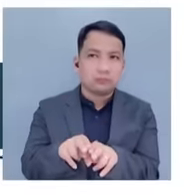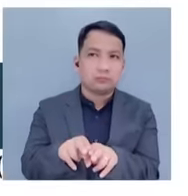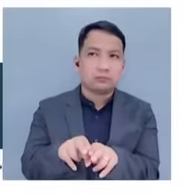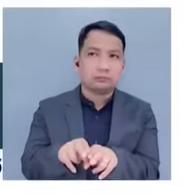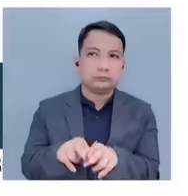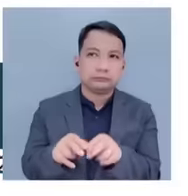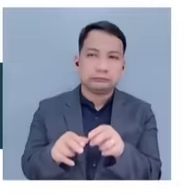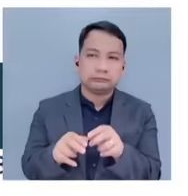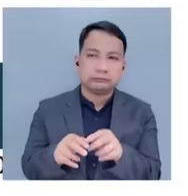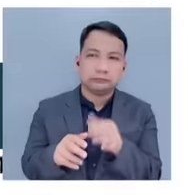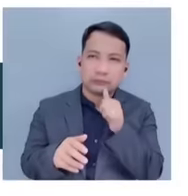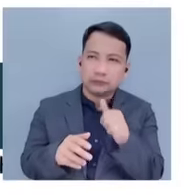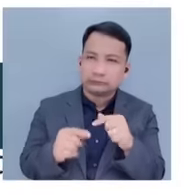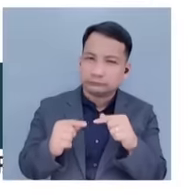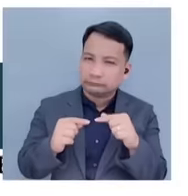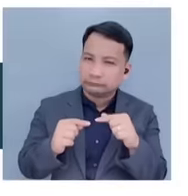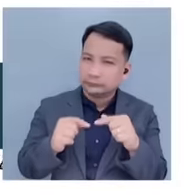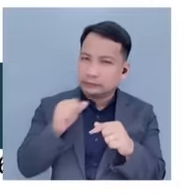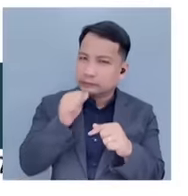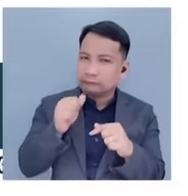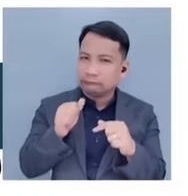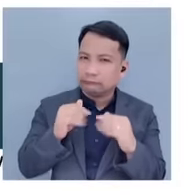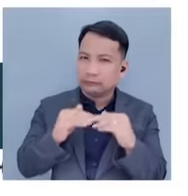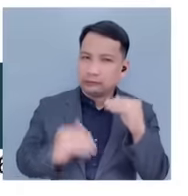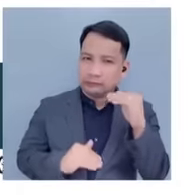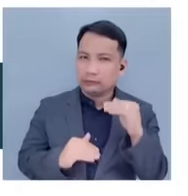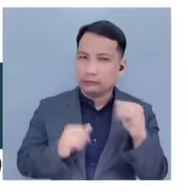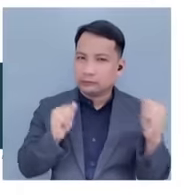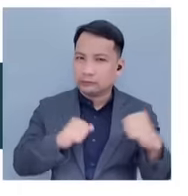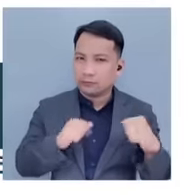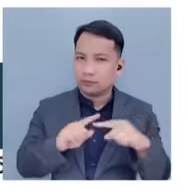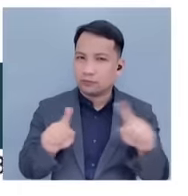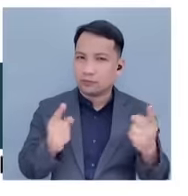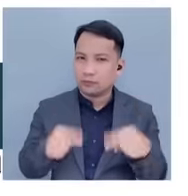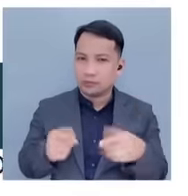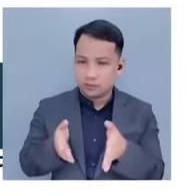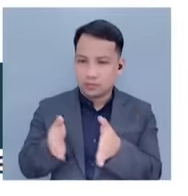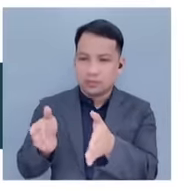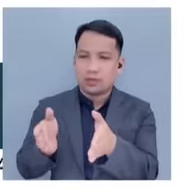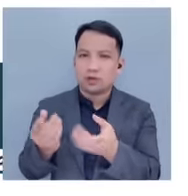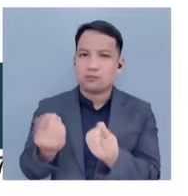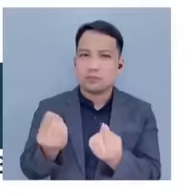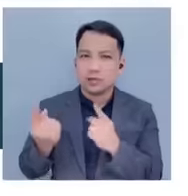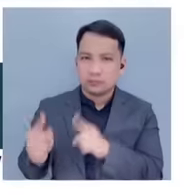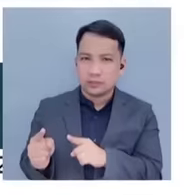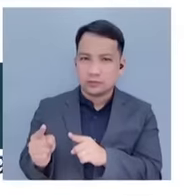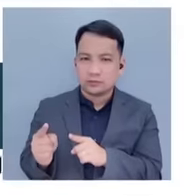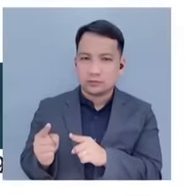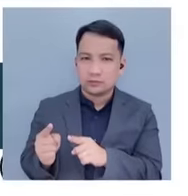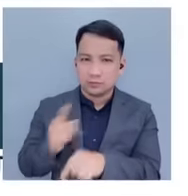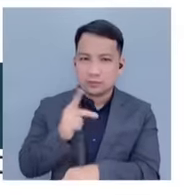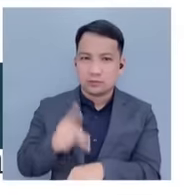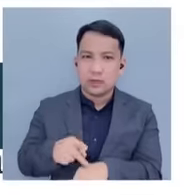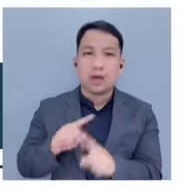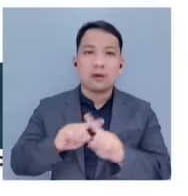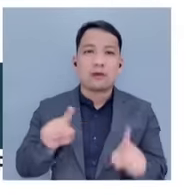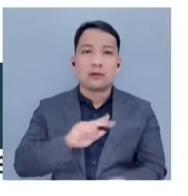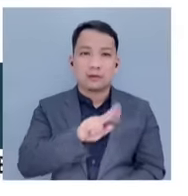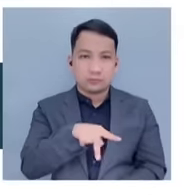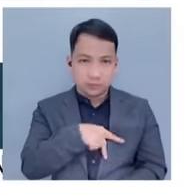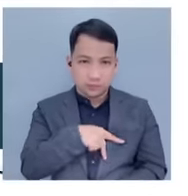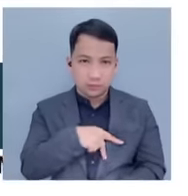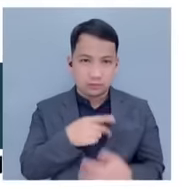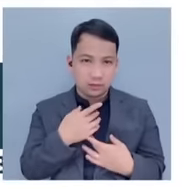matters pertaining to what path this country should take. But if it's for personal interests,